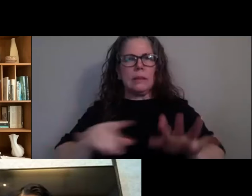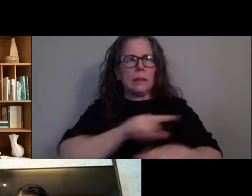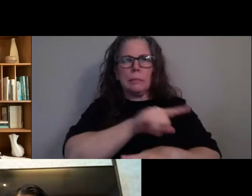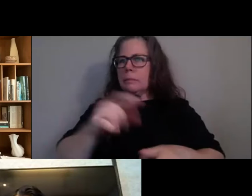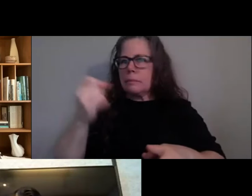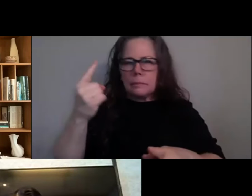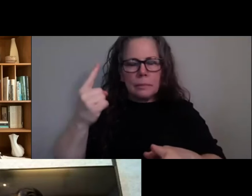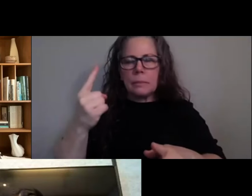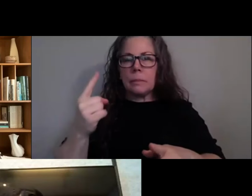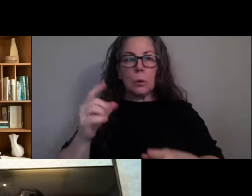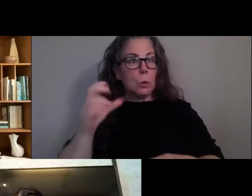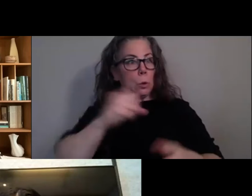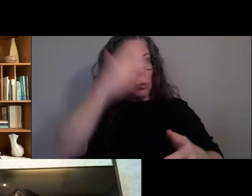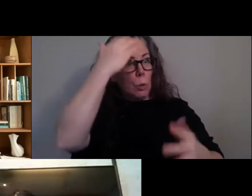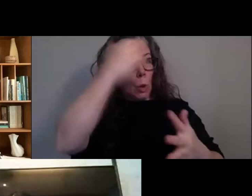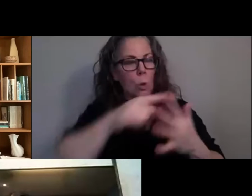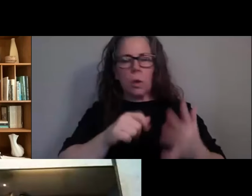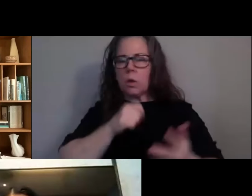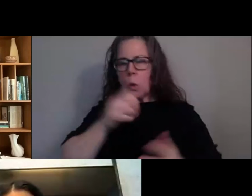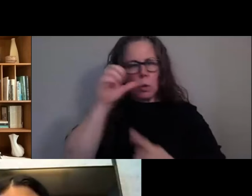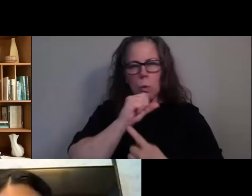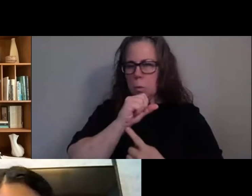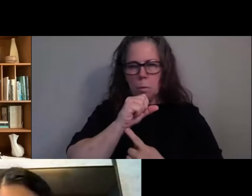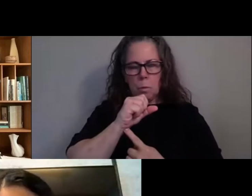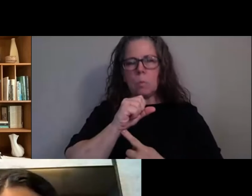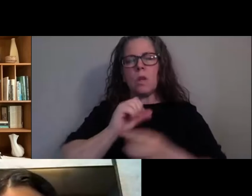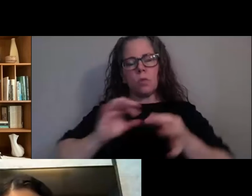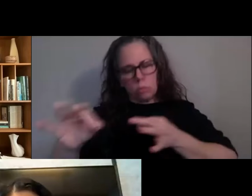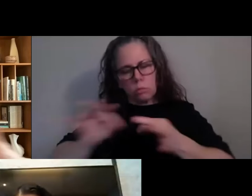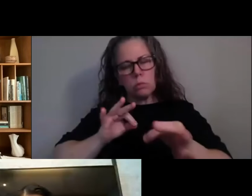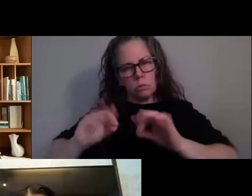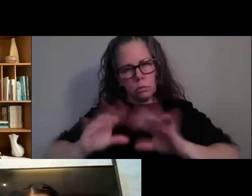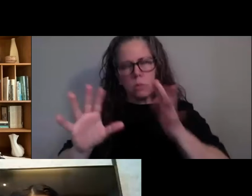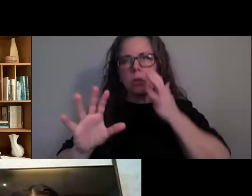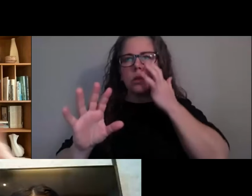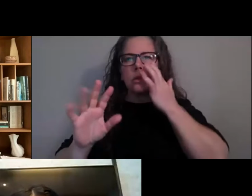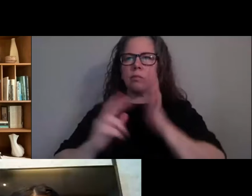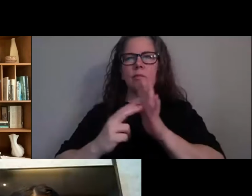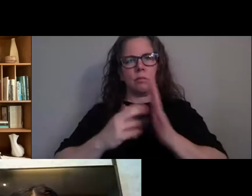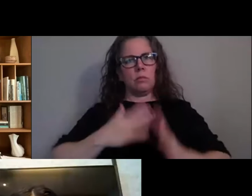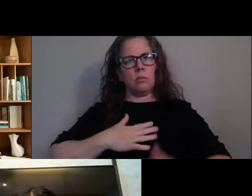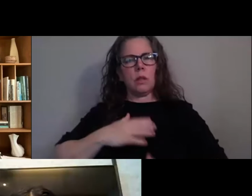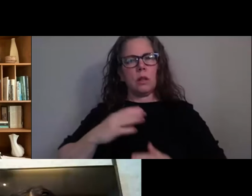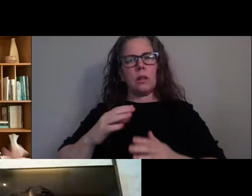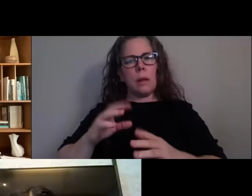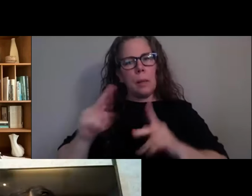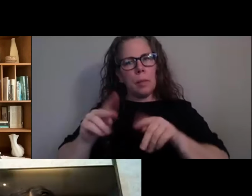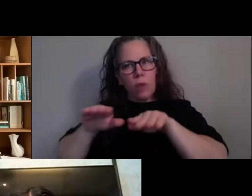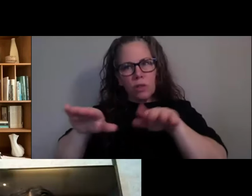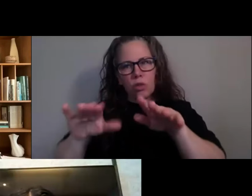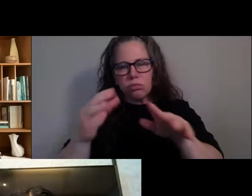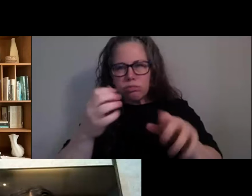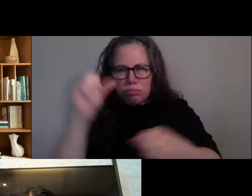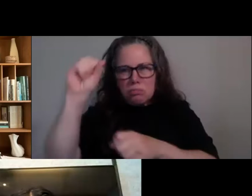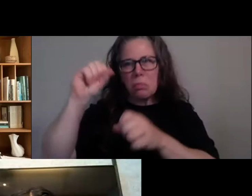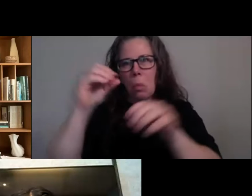the assumed knowledge. And, you know, if you're going to ask someone, and I'm talking more about mobilizing folks, if you're going to ask